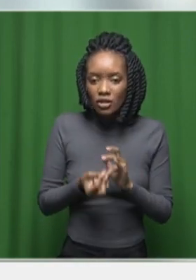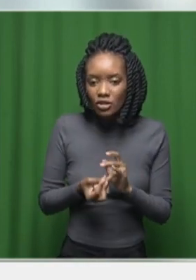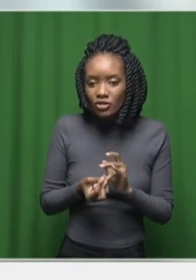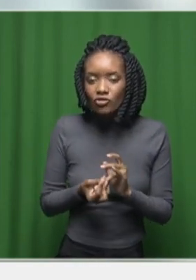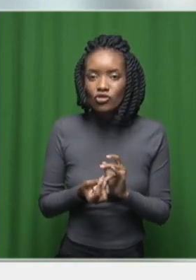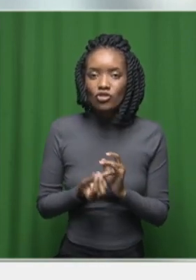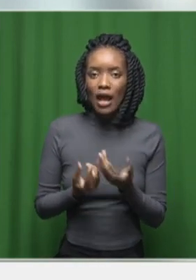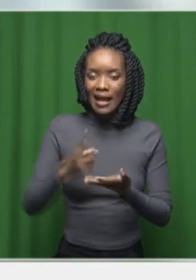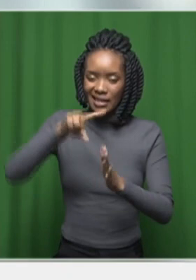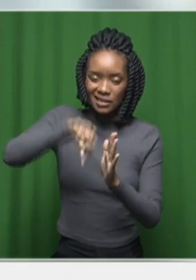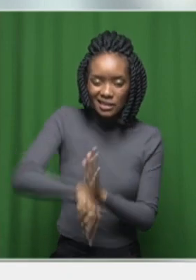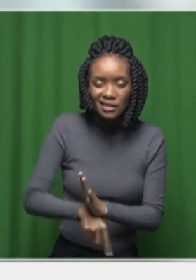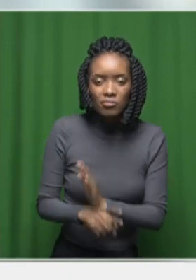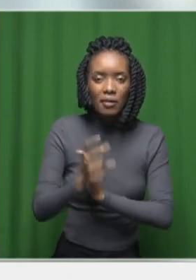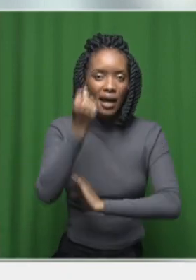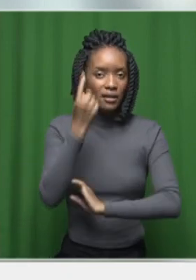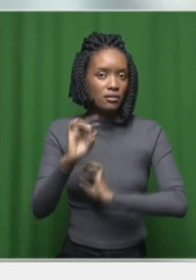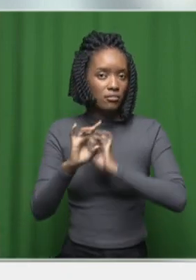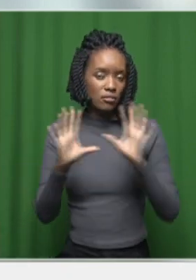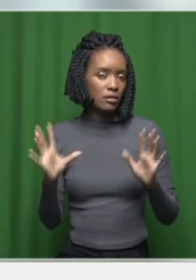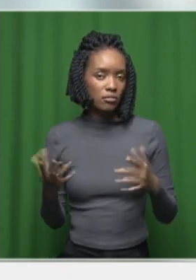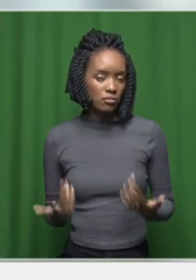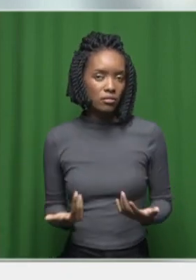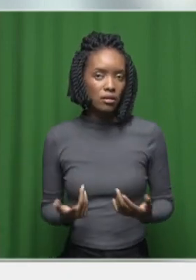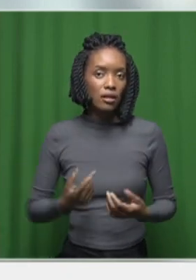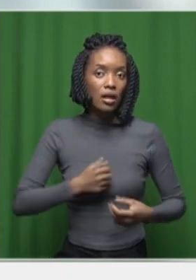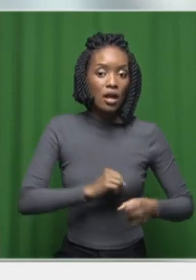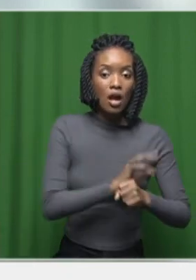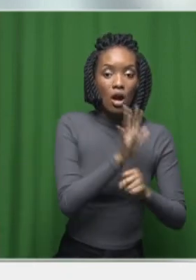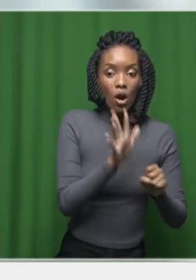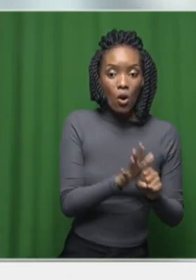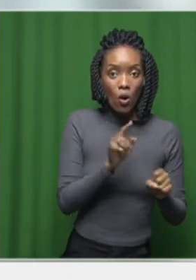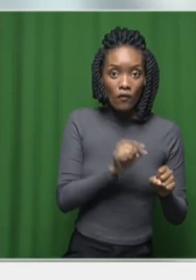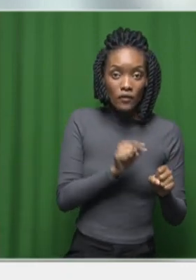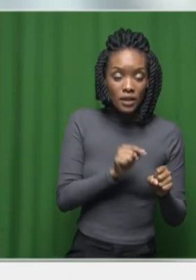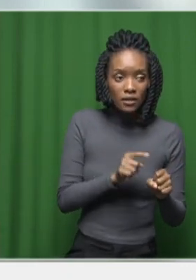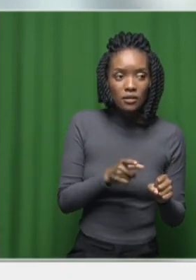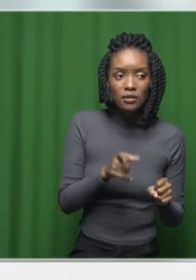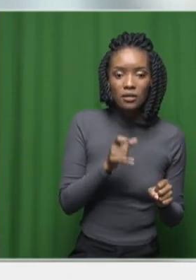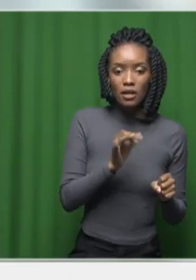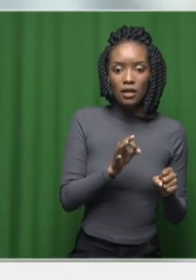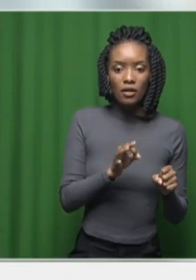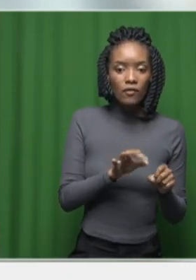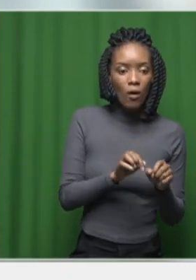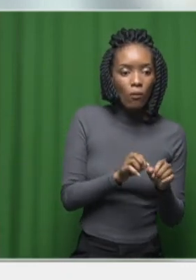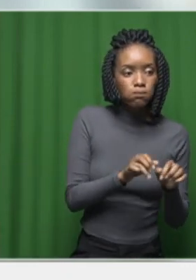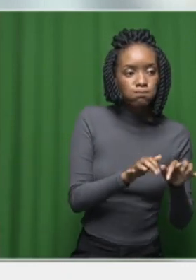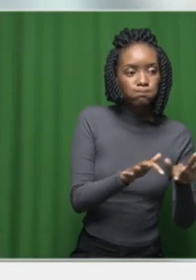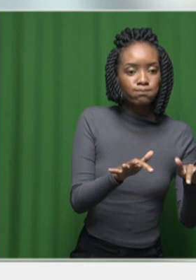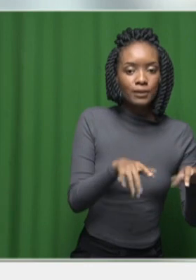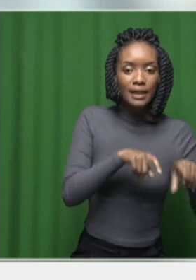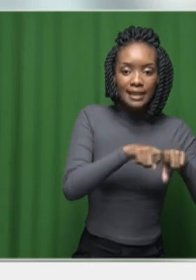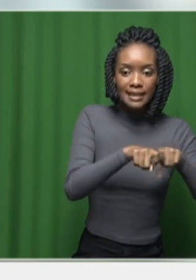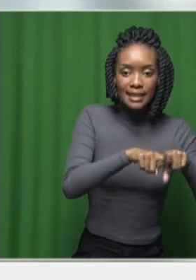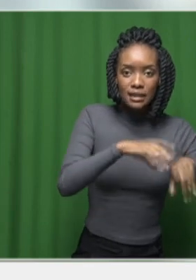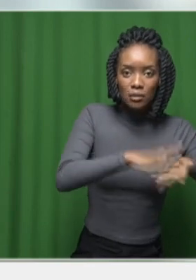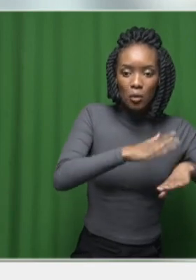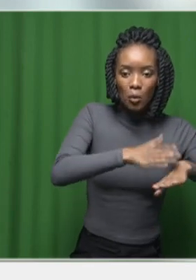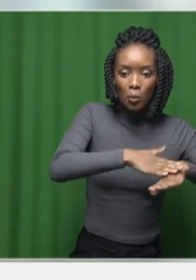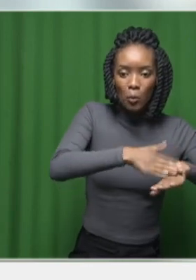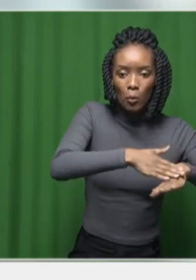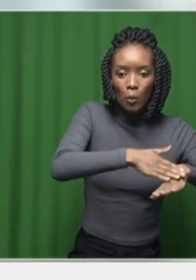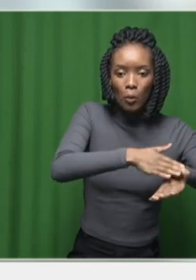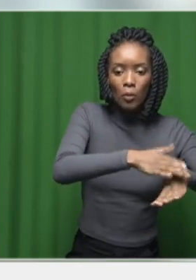much into it, because the testing, as we saw with COVID, as soon as there was a lot of COVID around, the number of tests would increase. And so it's